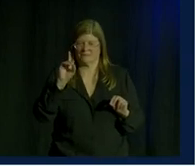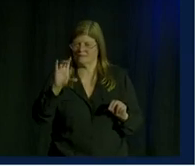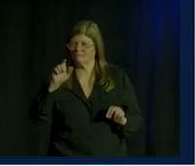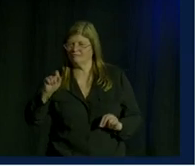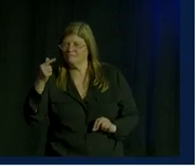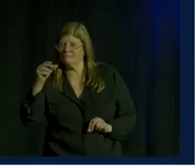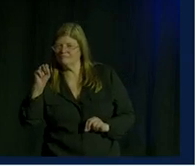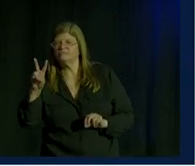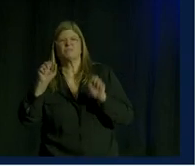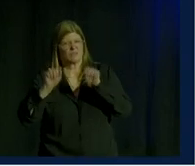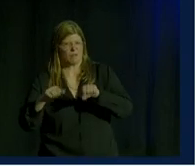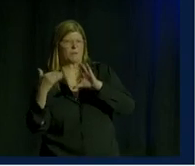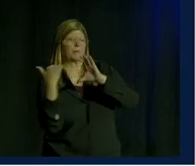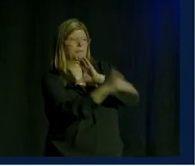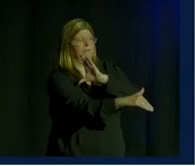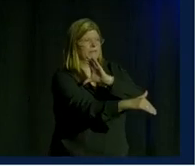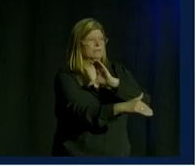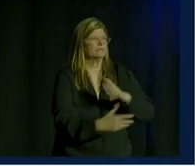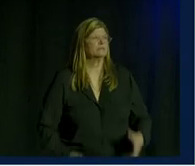exportdc@dc.gov.